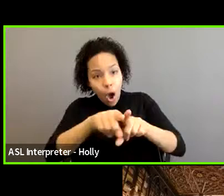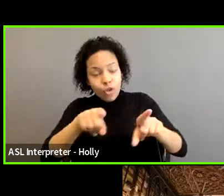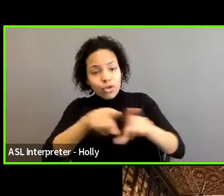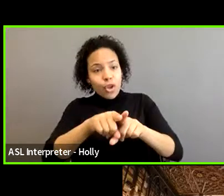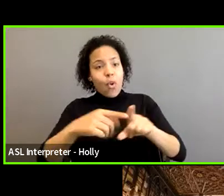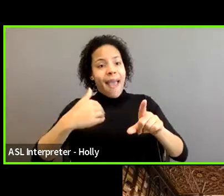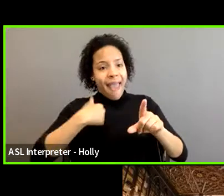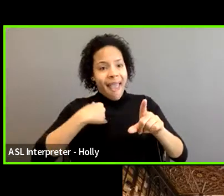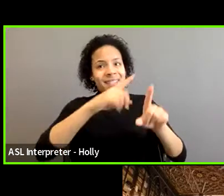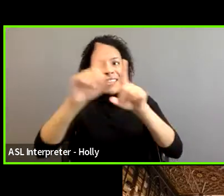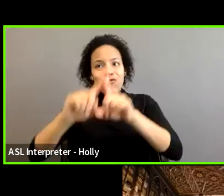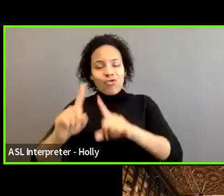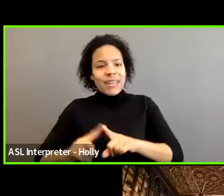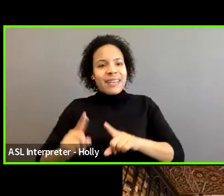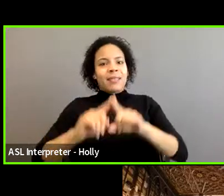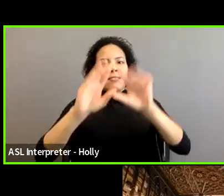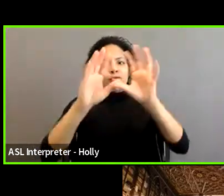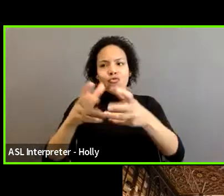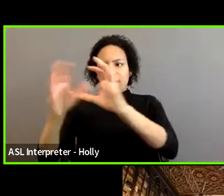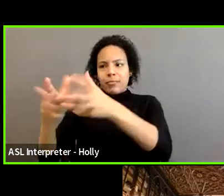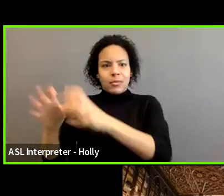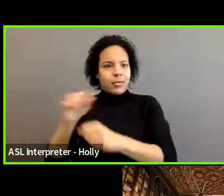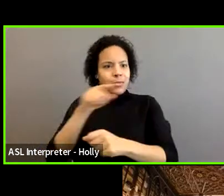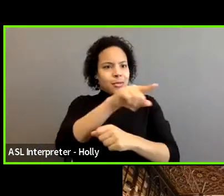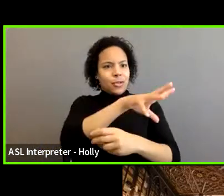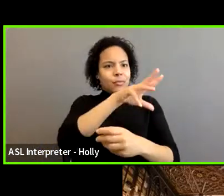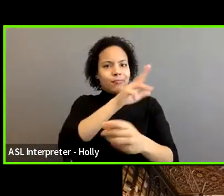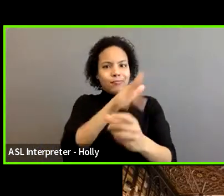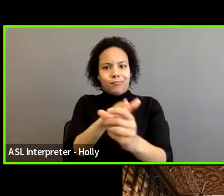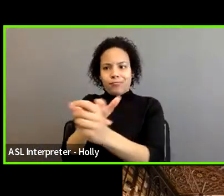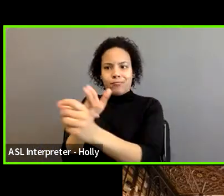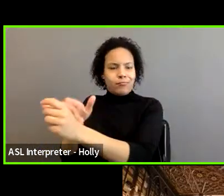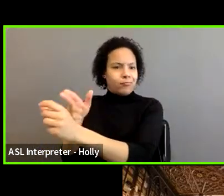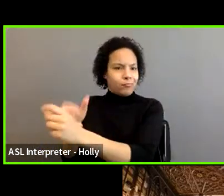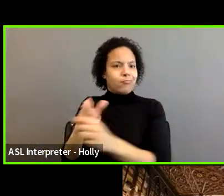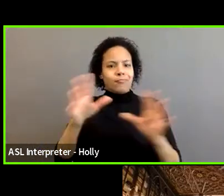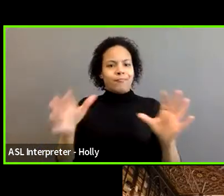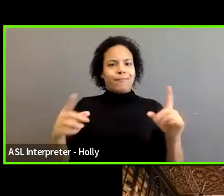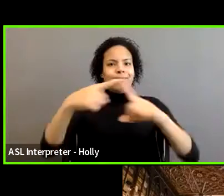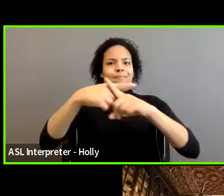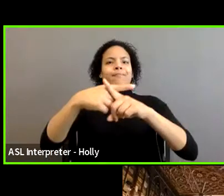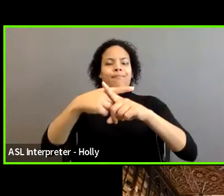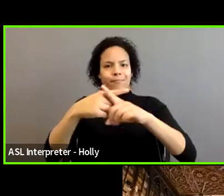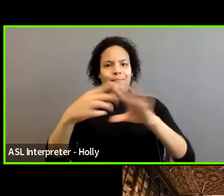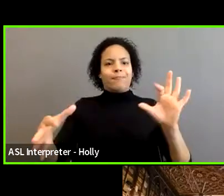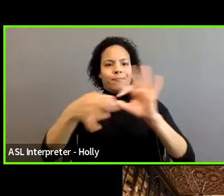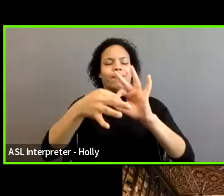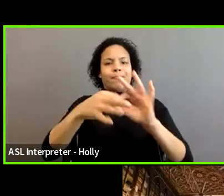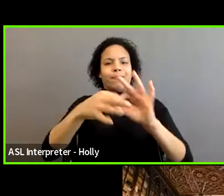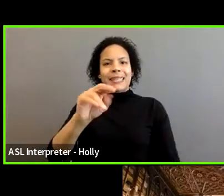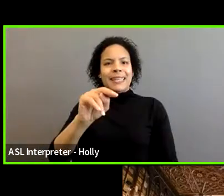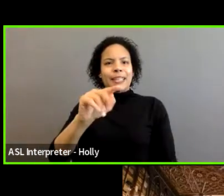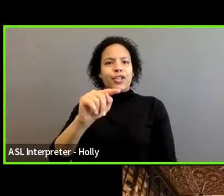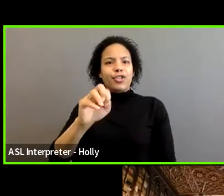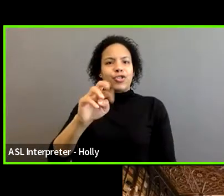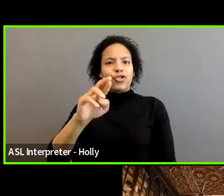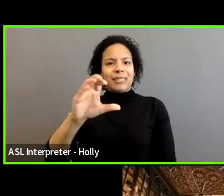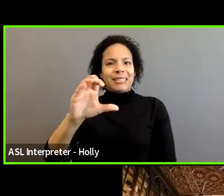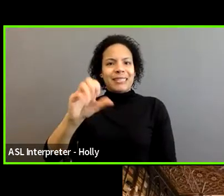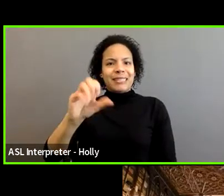intersectionalities, we have that. And that means that part of your identity as well is not made up in some,